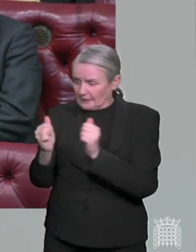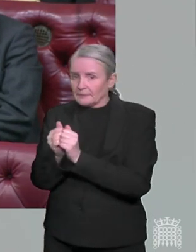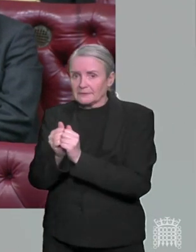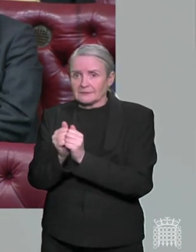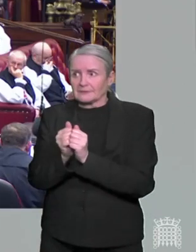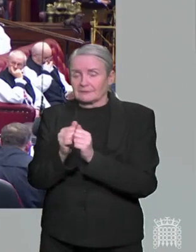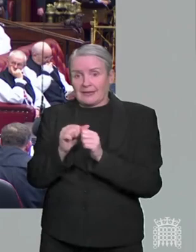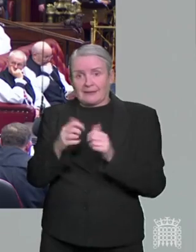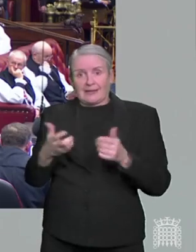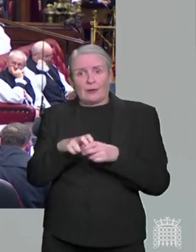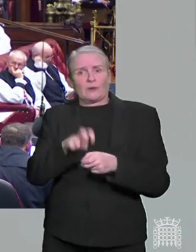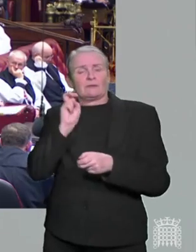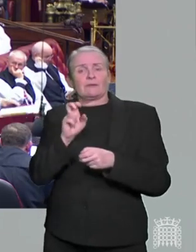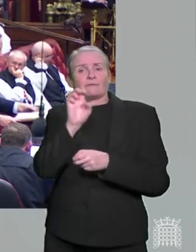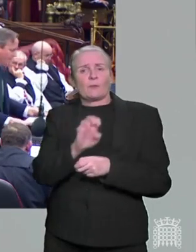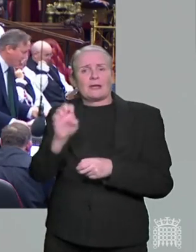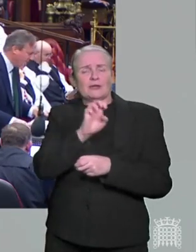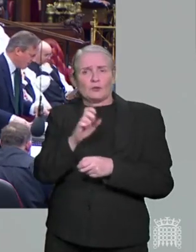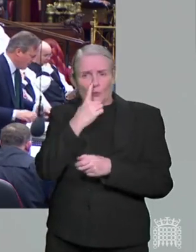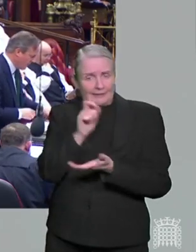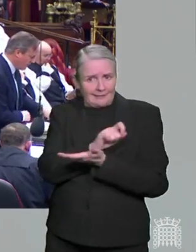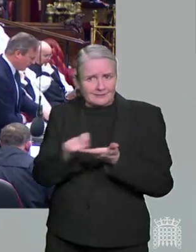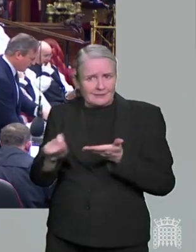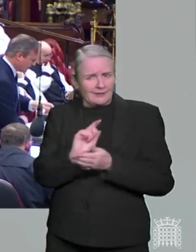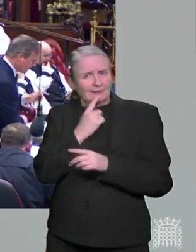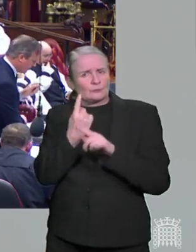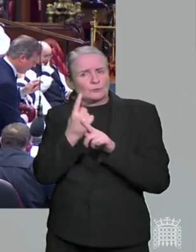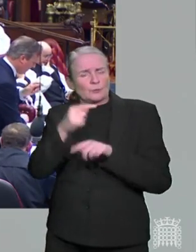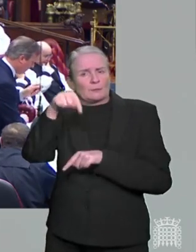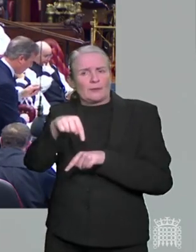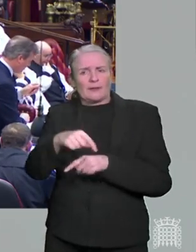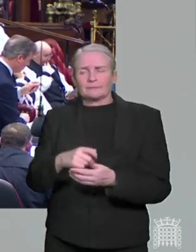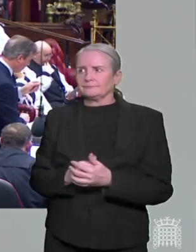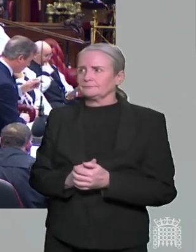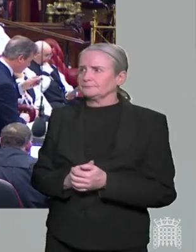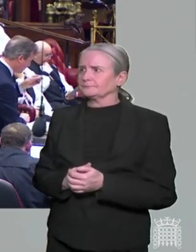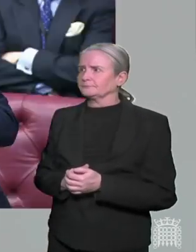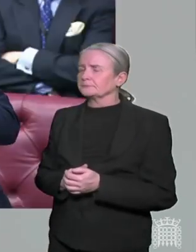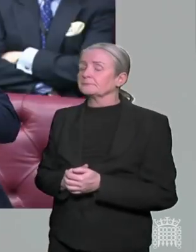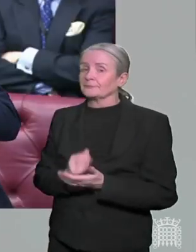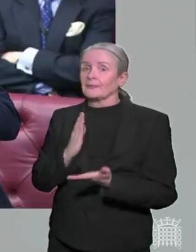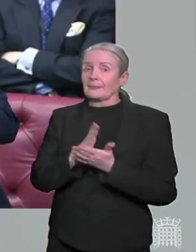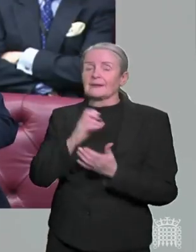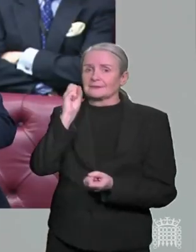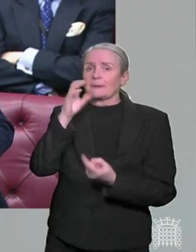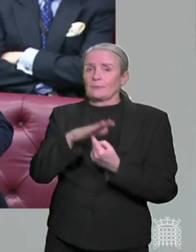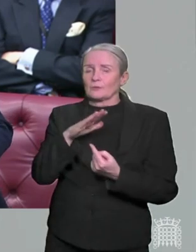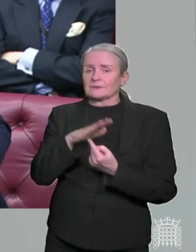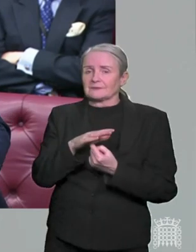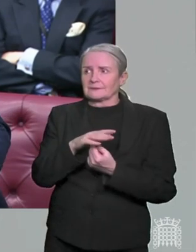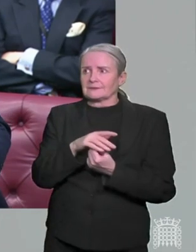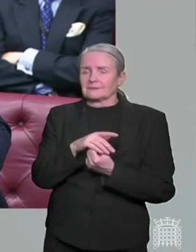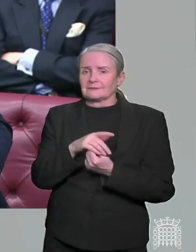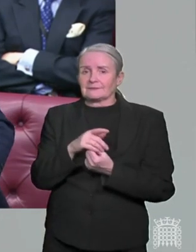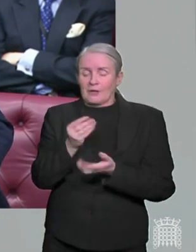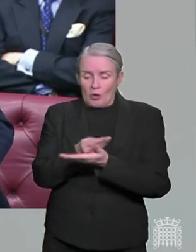coming out of the EU? I think the Noble Lord asked an important point, Noble Friend asked an important point, which is how we prioritise the trade